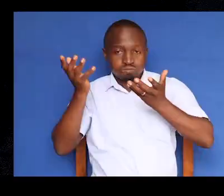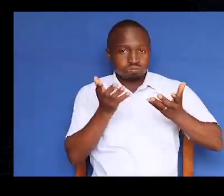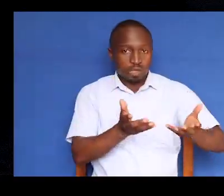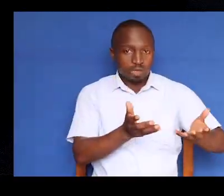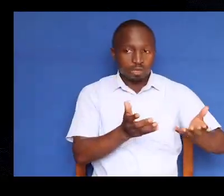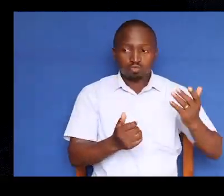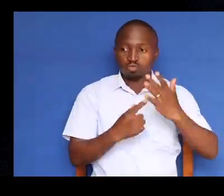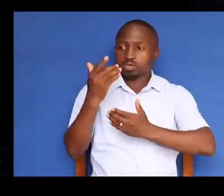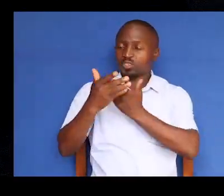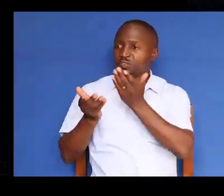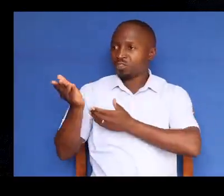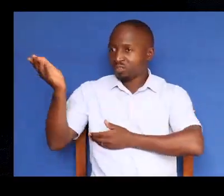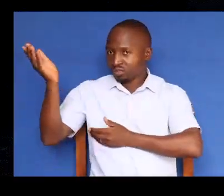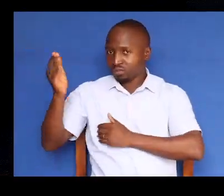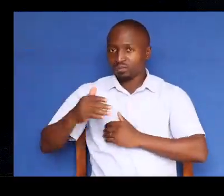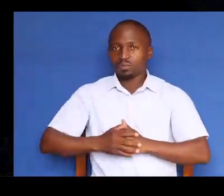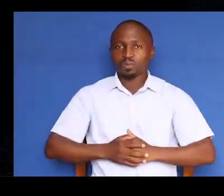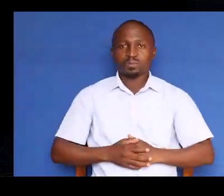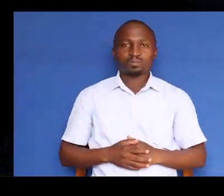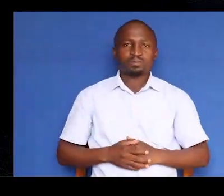produce another item. So